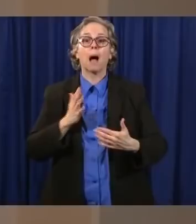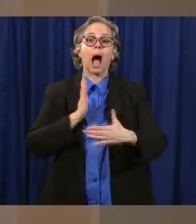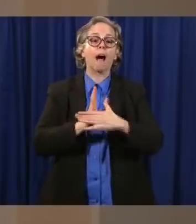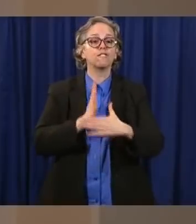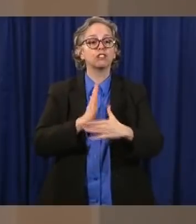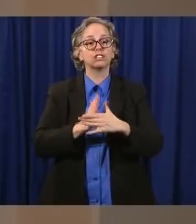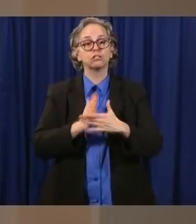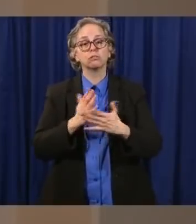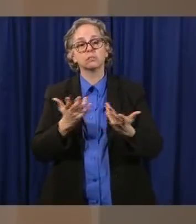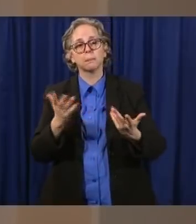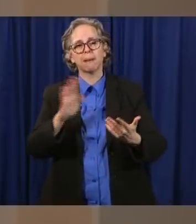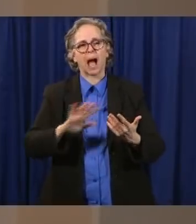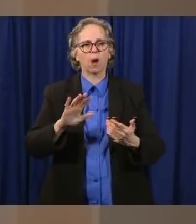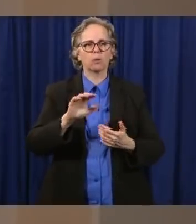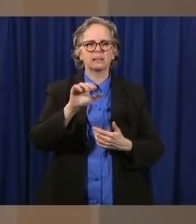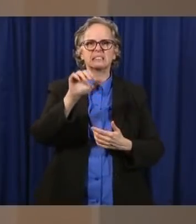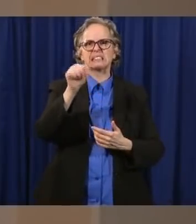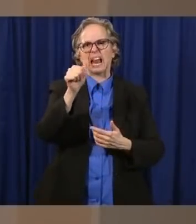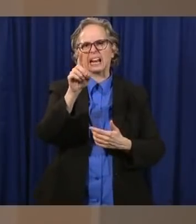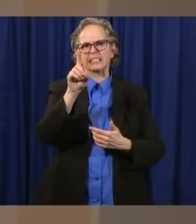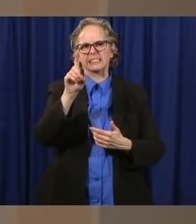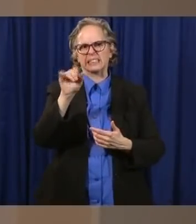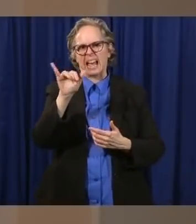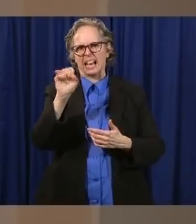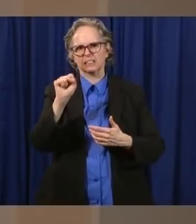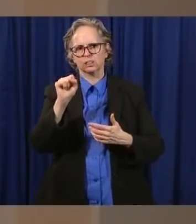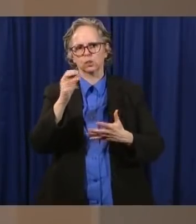for somebody to receive their first payment.